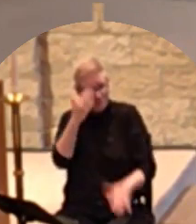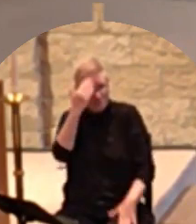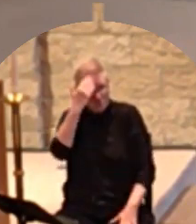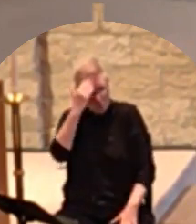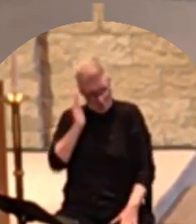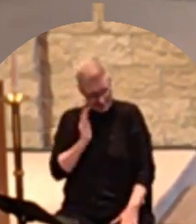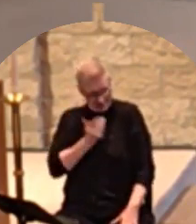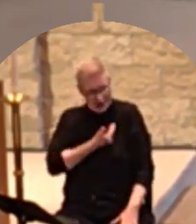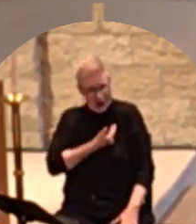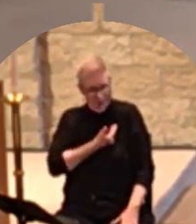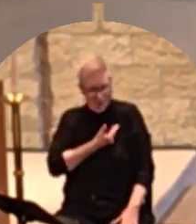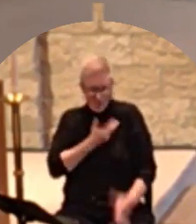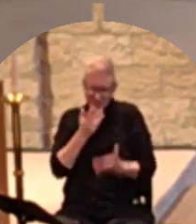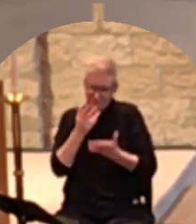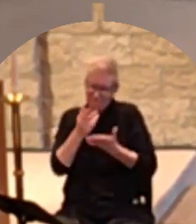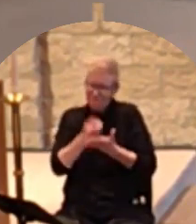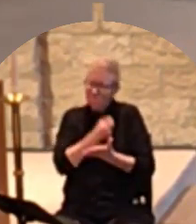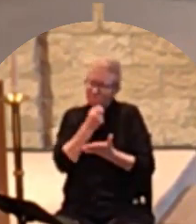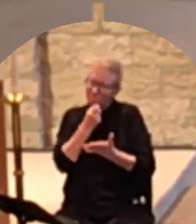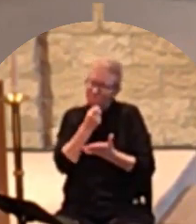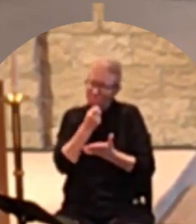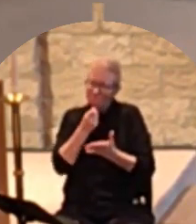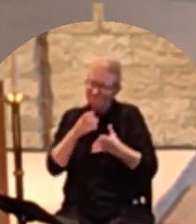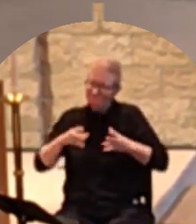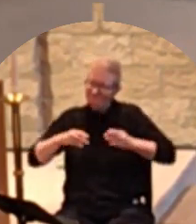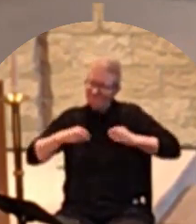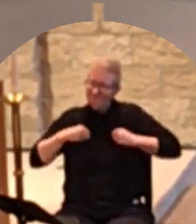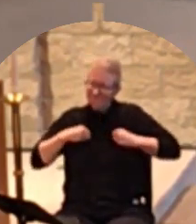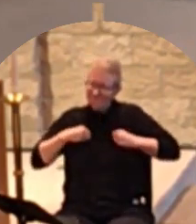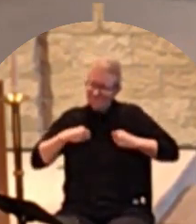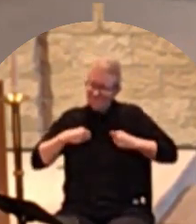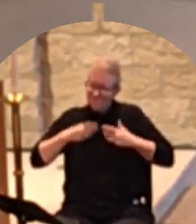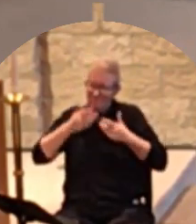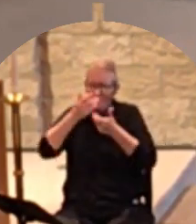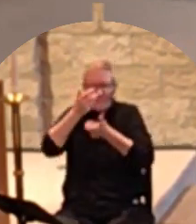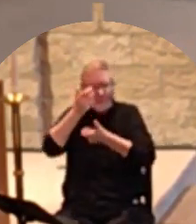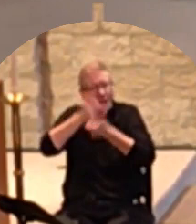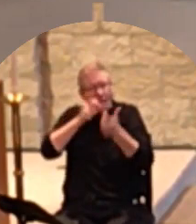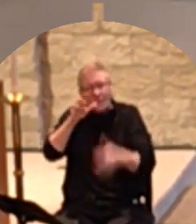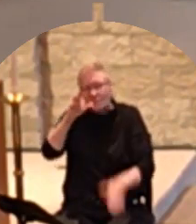And our spirits expand with each and every breath.